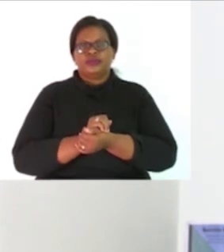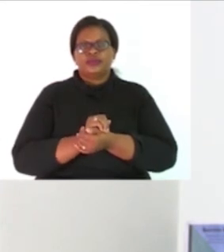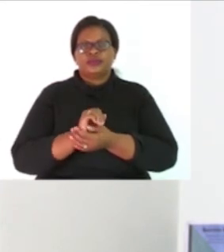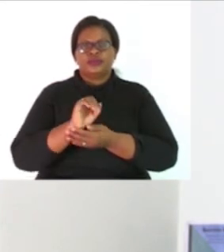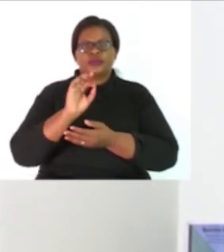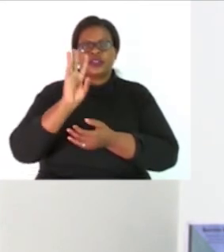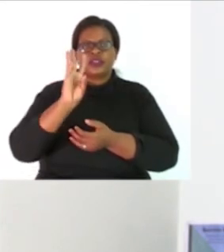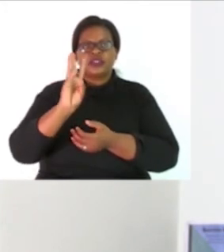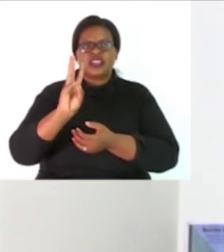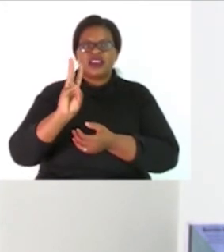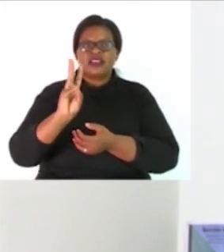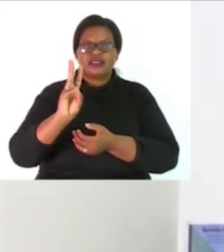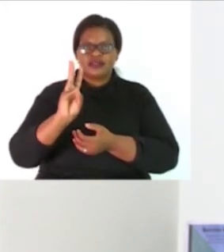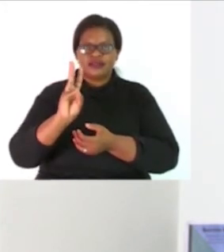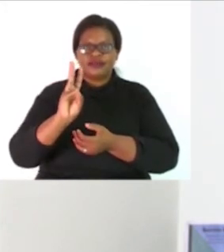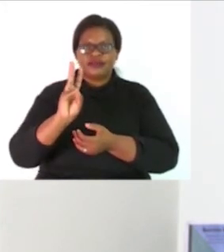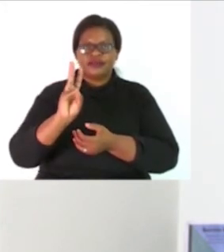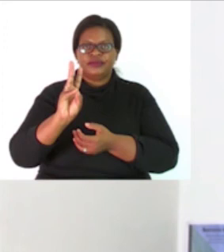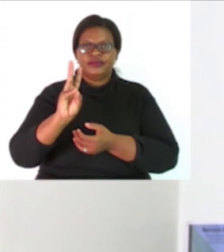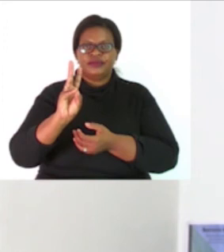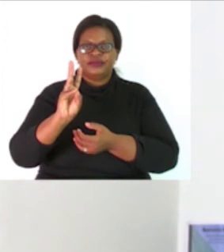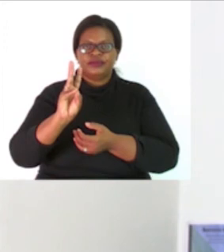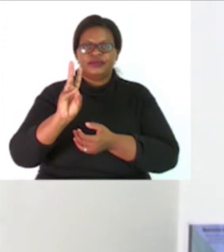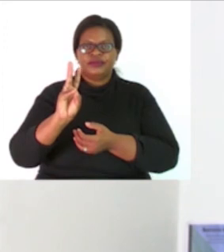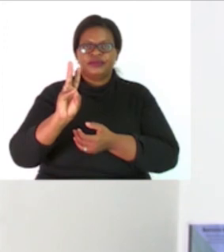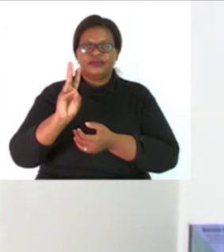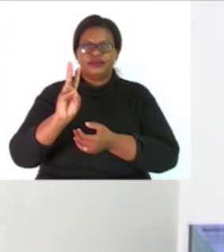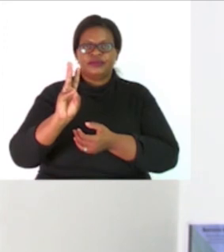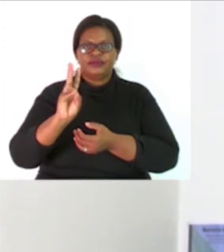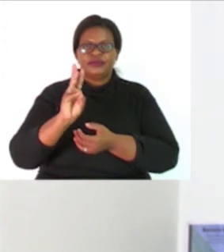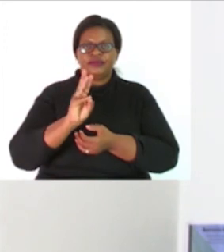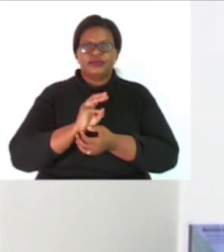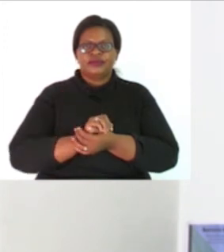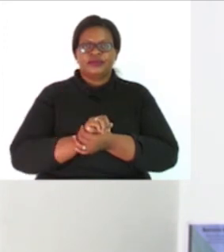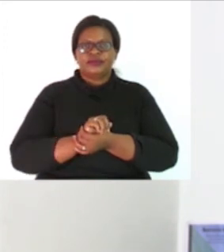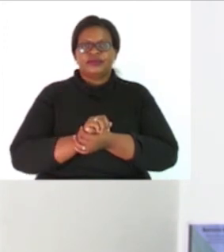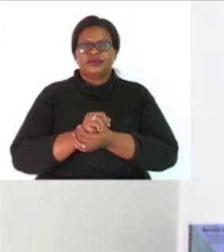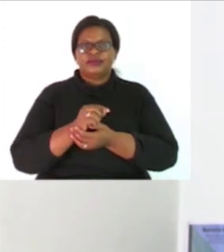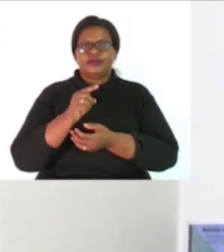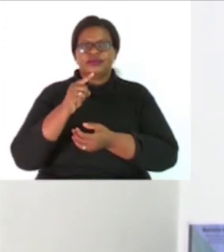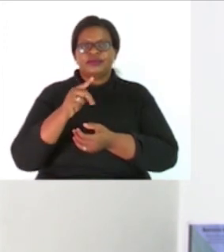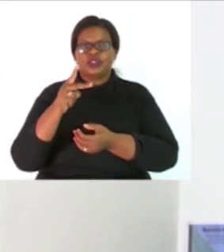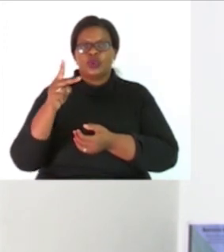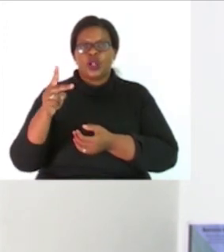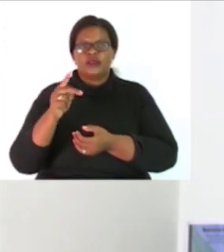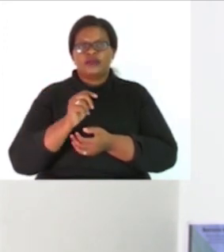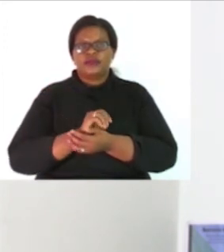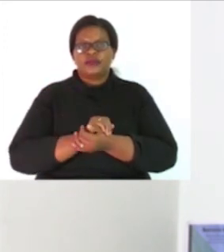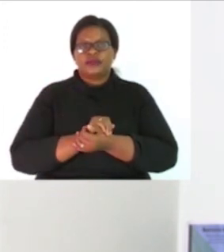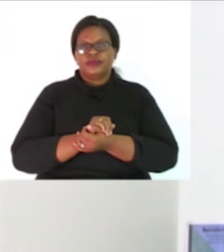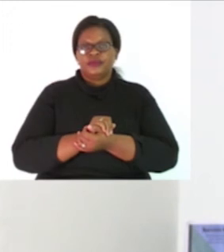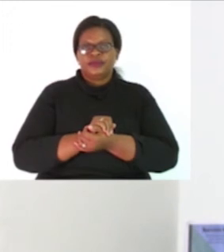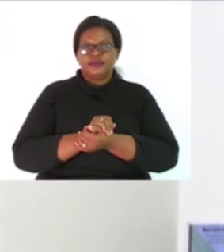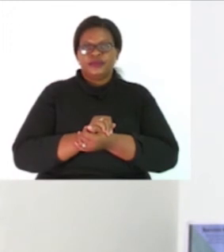6. Okay, I thought you would say 5. We are not counting. 6, yes. And